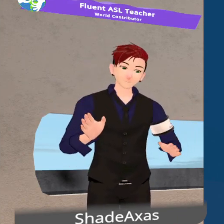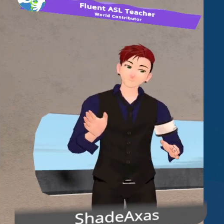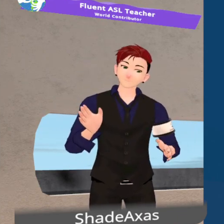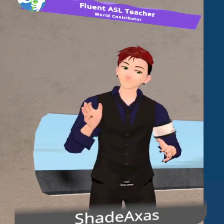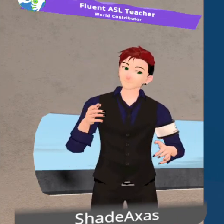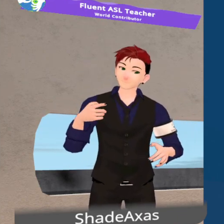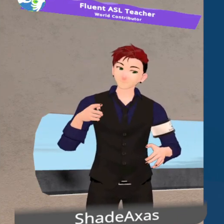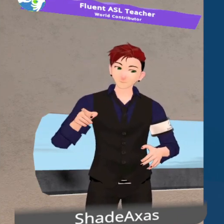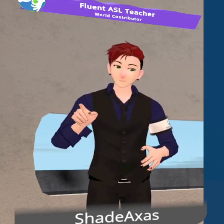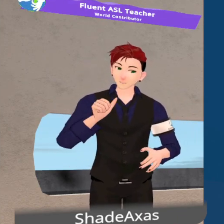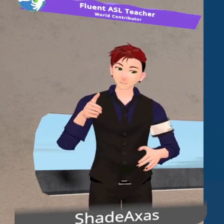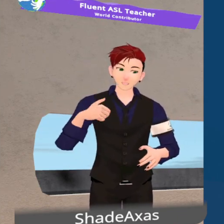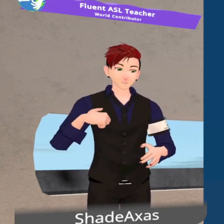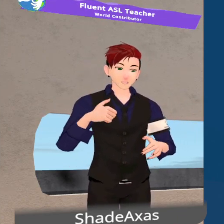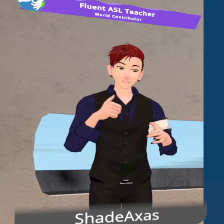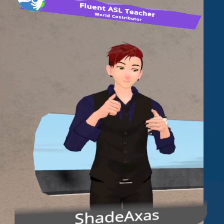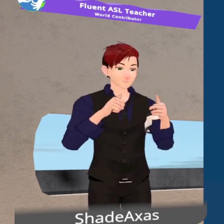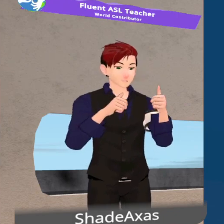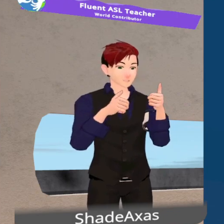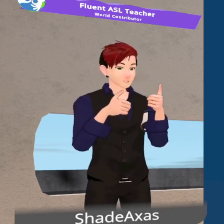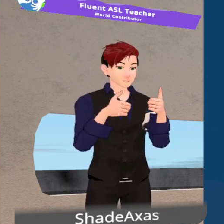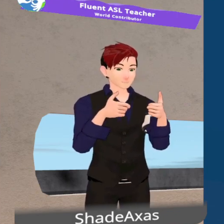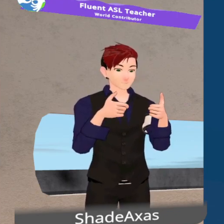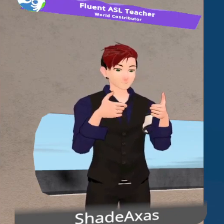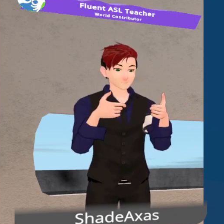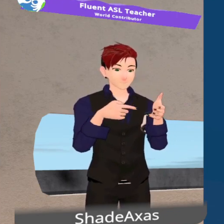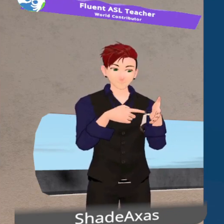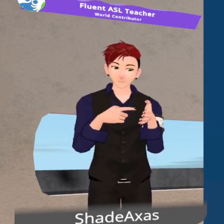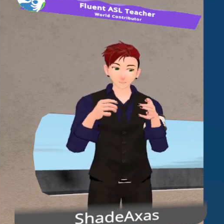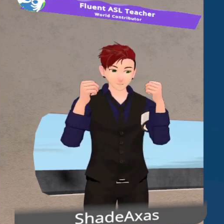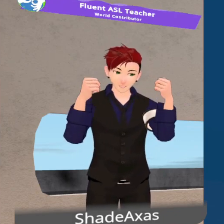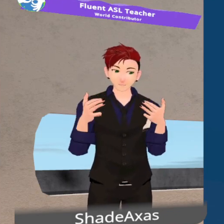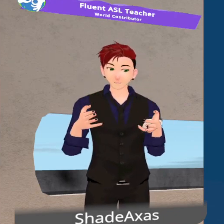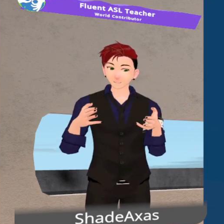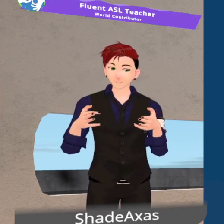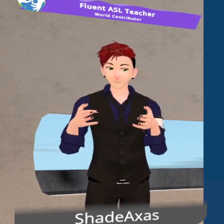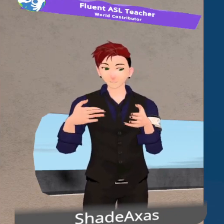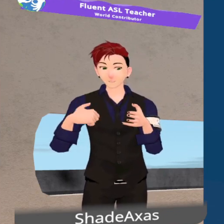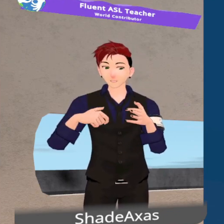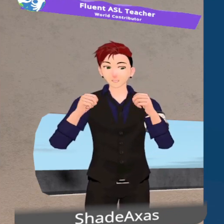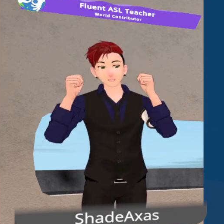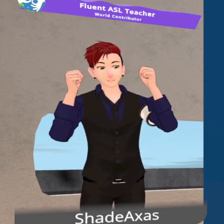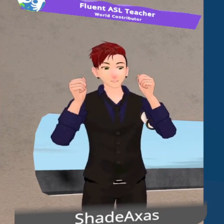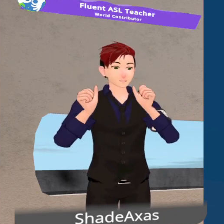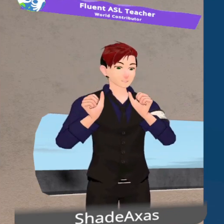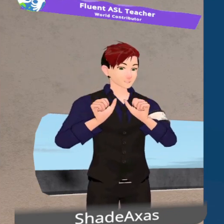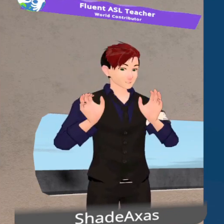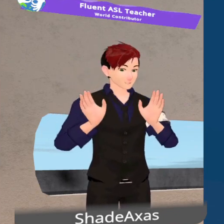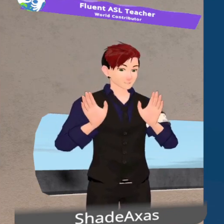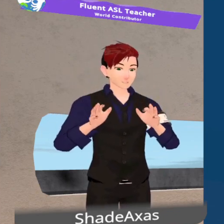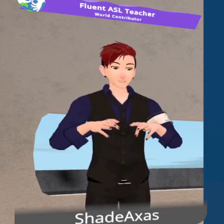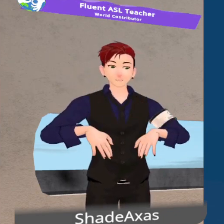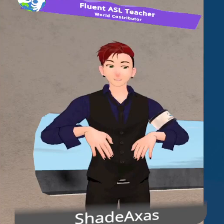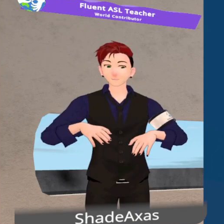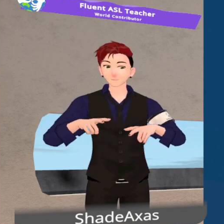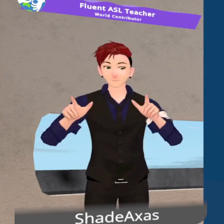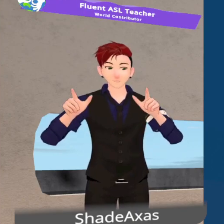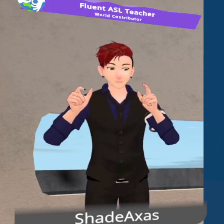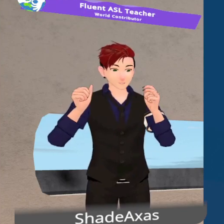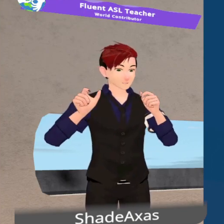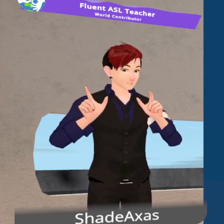Still, we are not like, we don't require our teachers to have a teaching